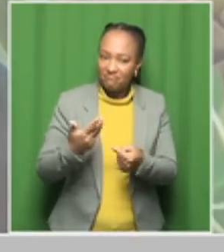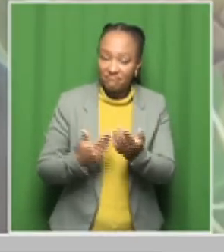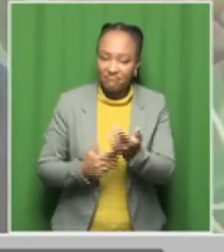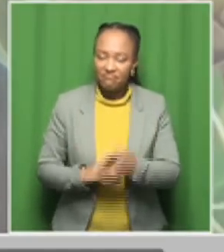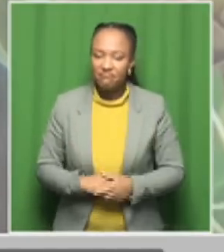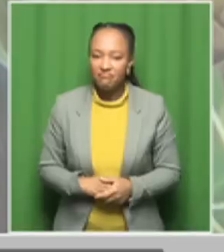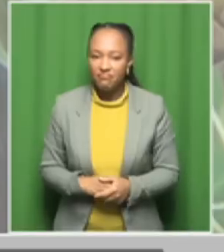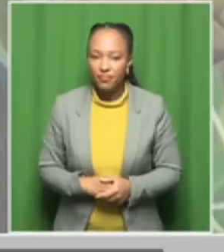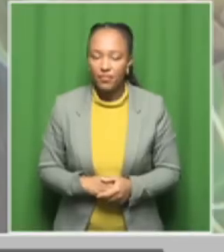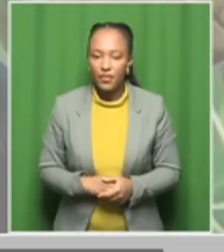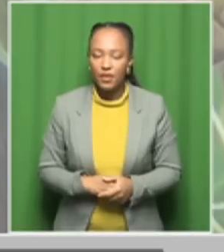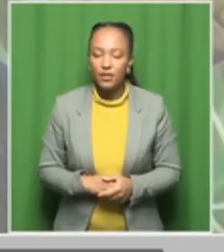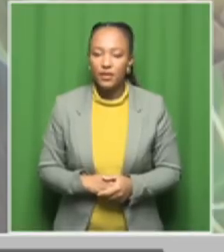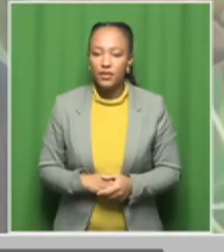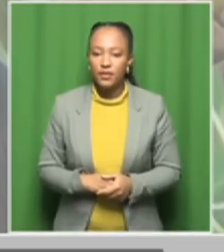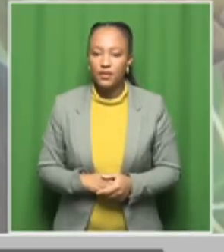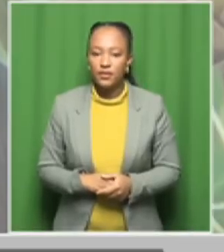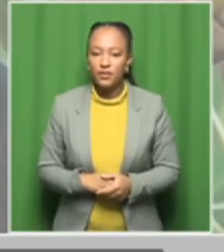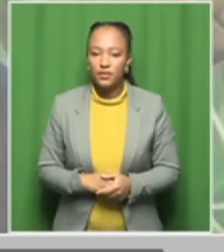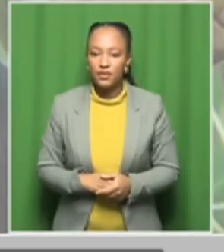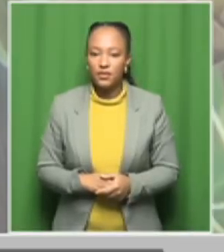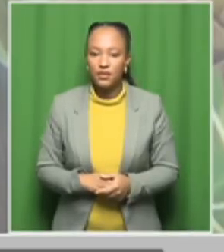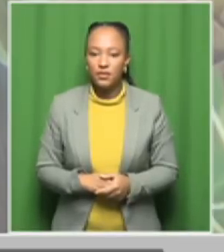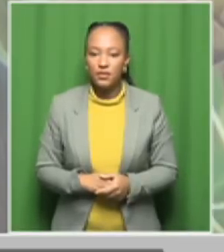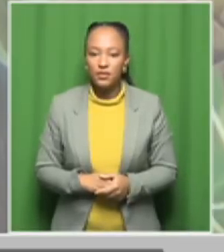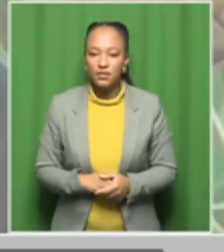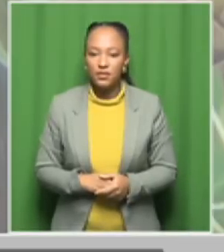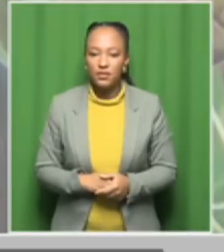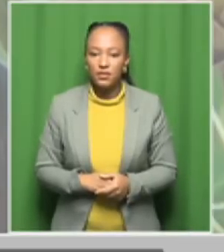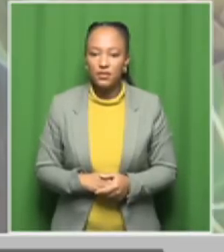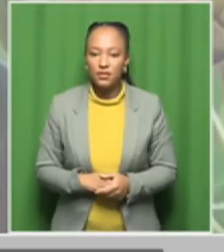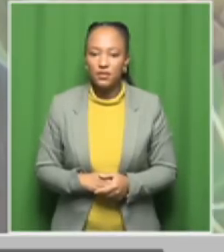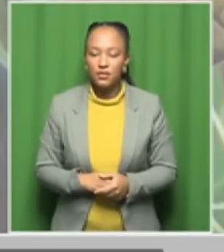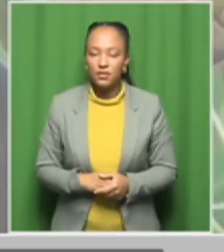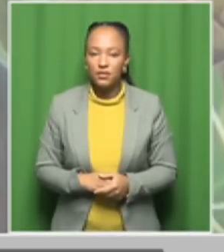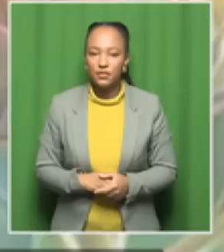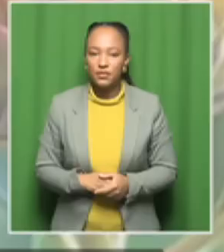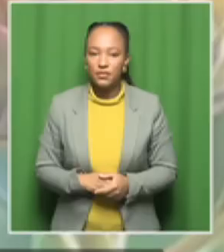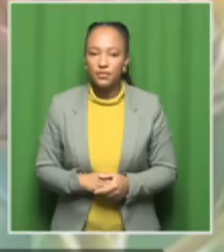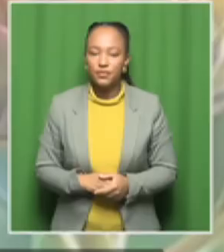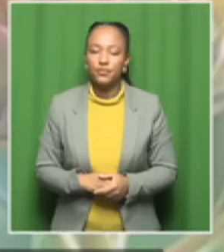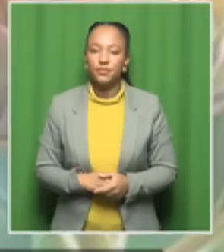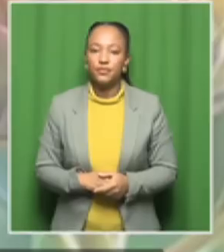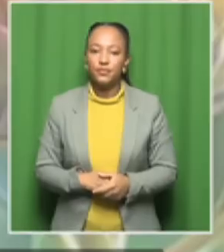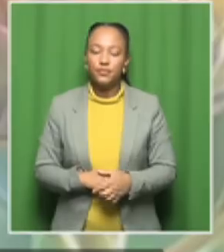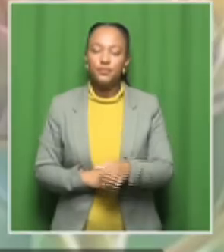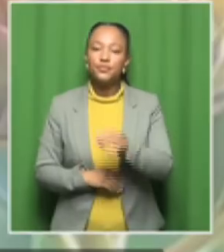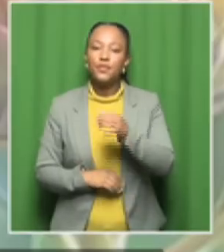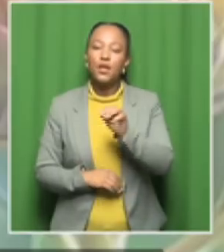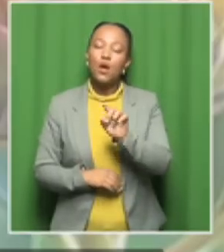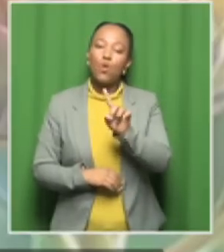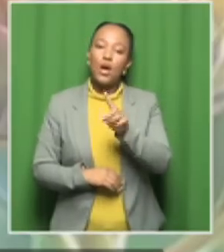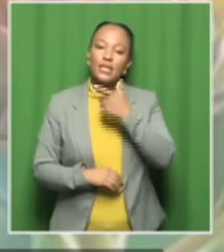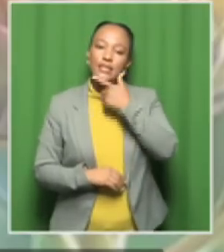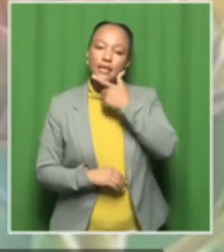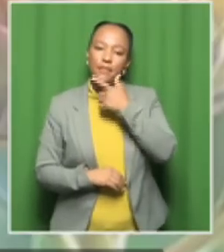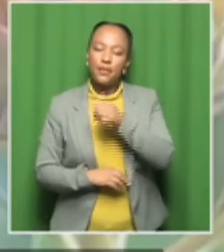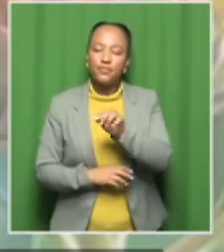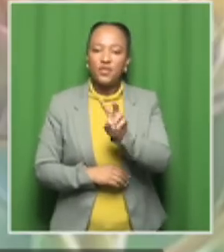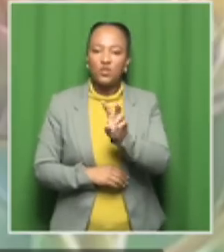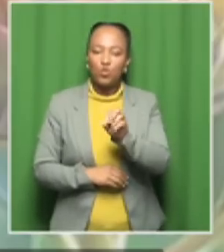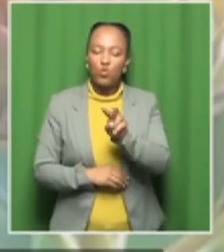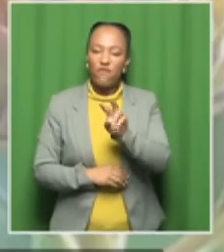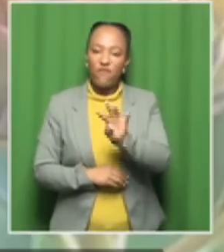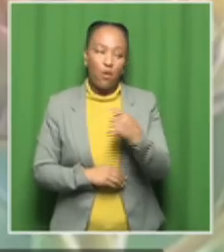So, as you indicated, we took over the presidency of the G20 on 1 December 2024. And in presenting